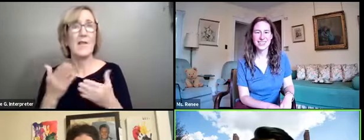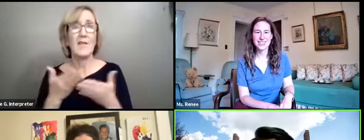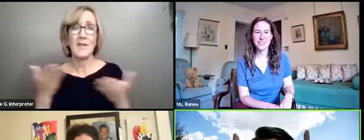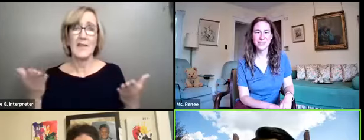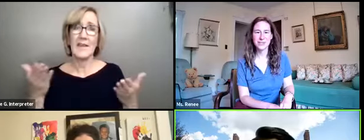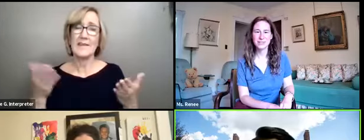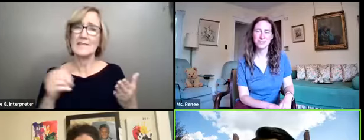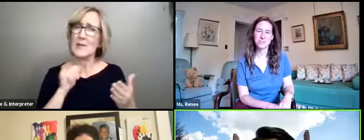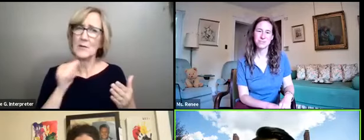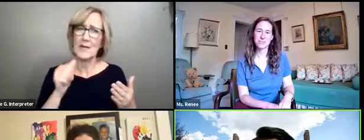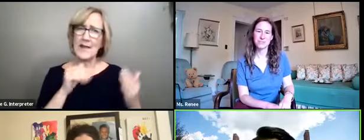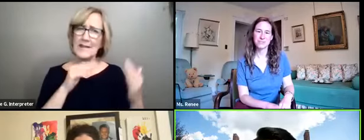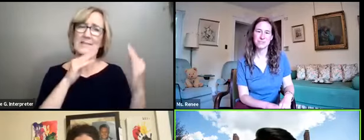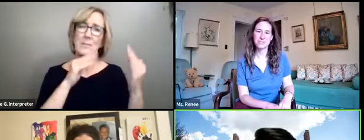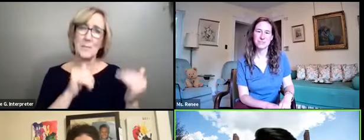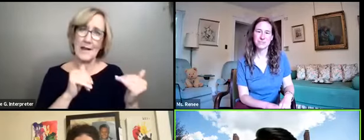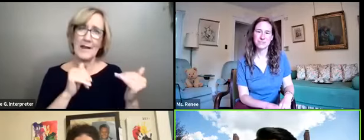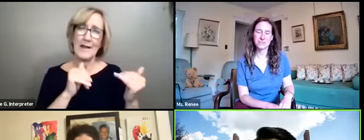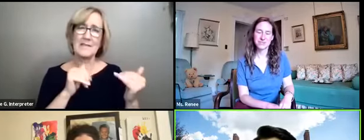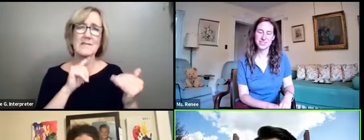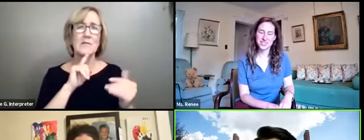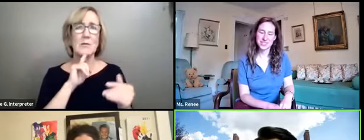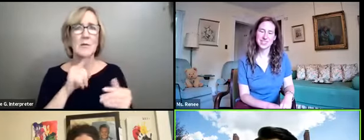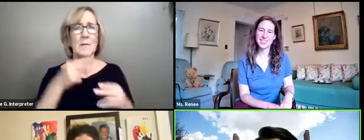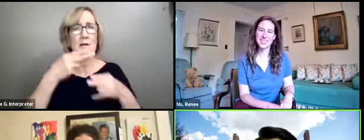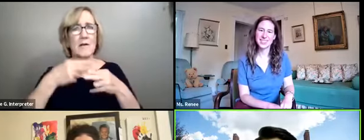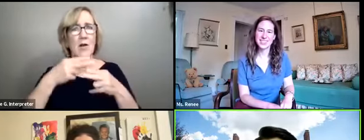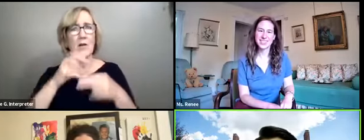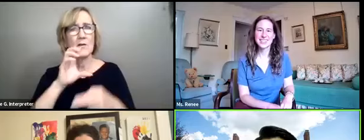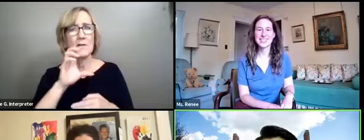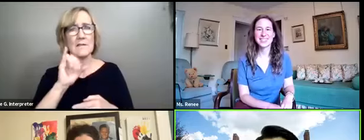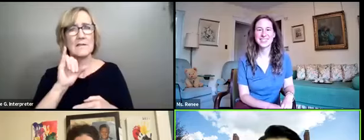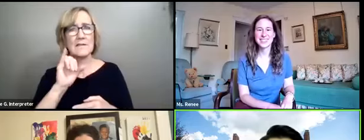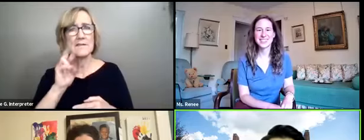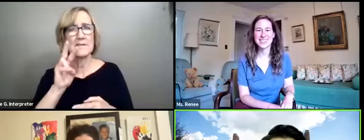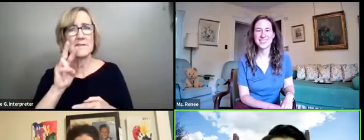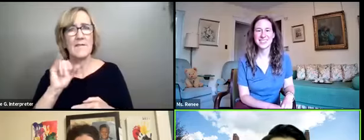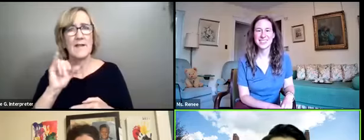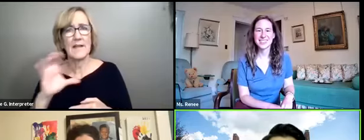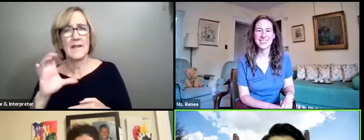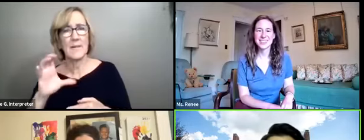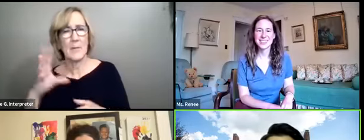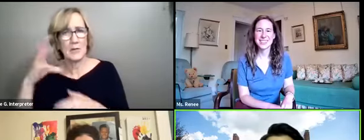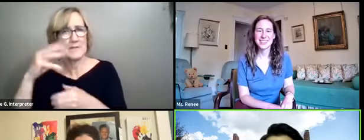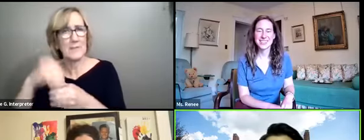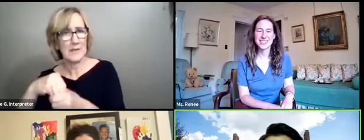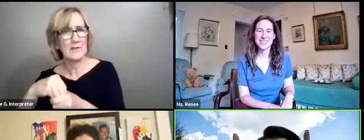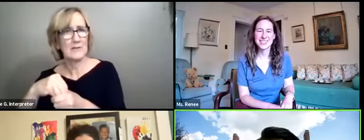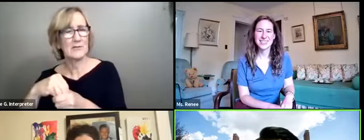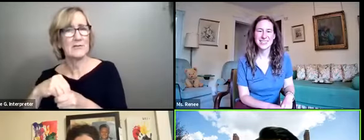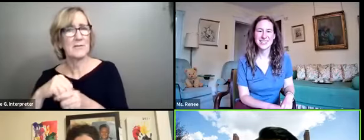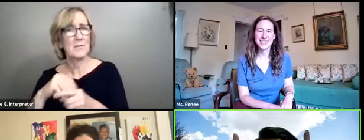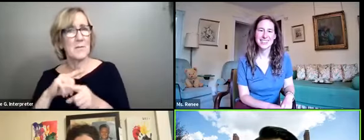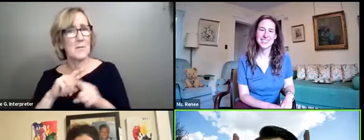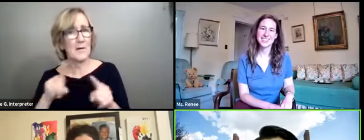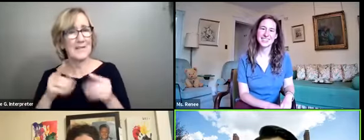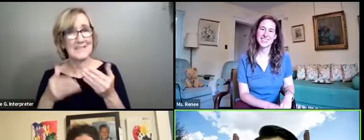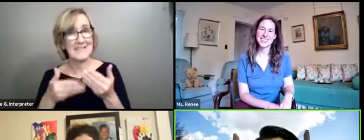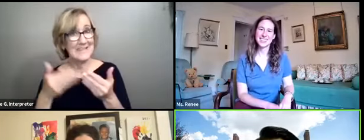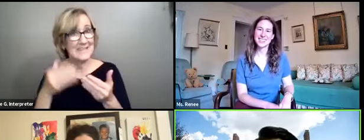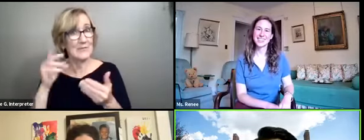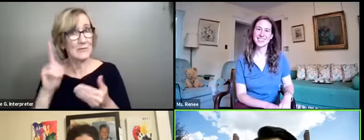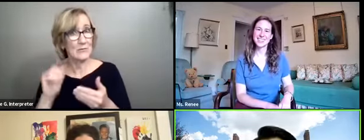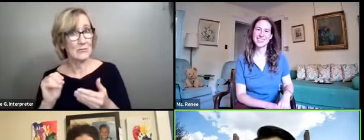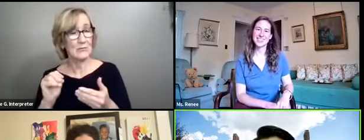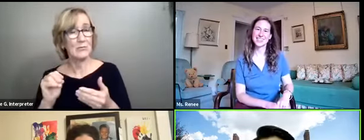wouldn't expect to be civic participation are civic participation. So they're super easy to do and we're gonna